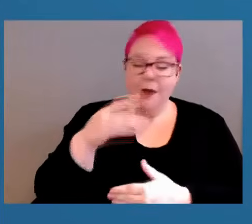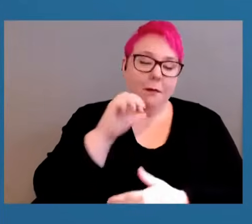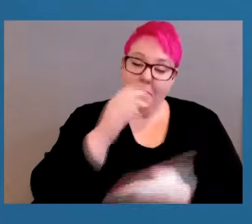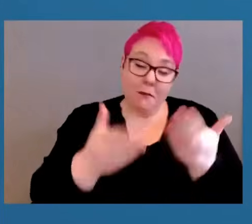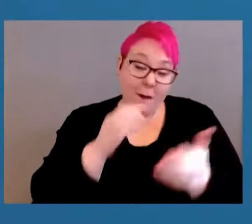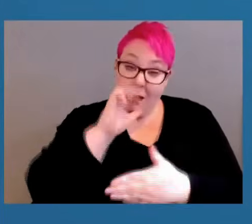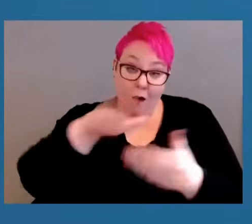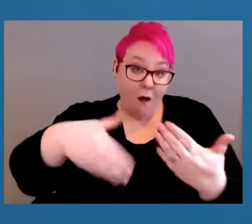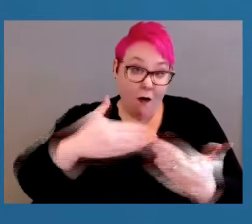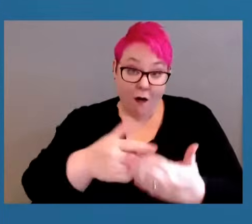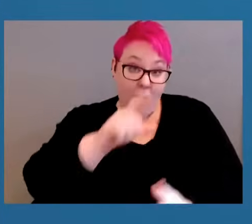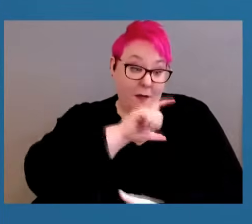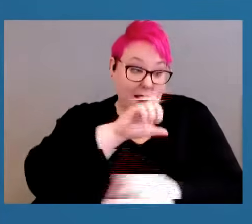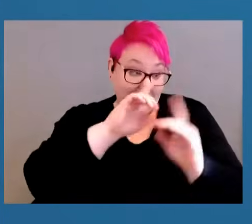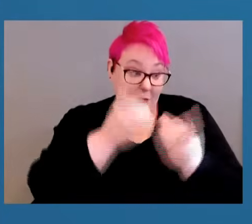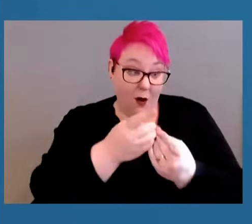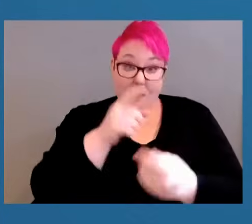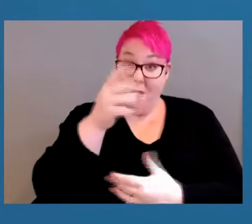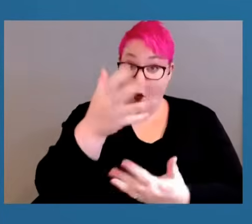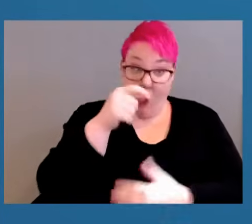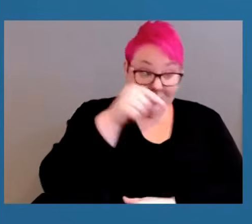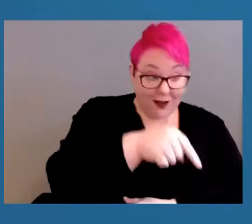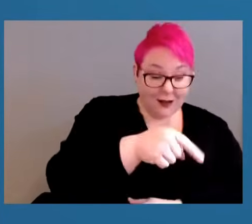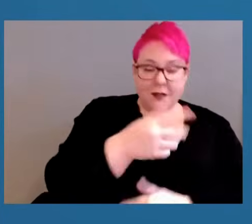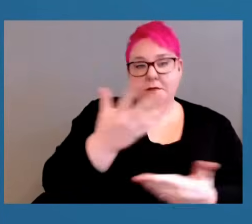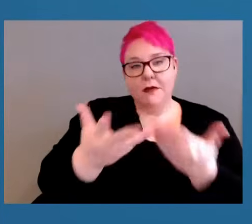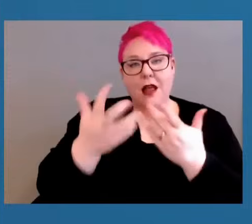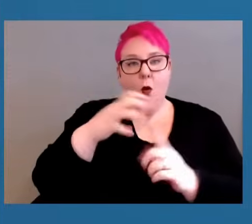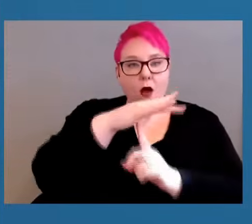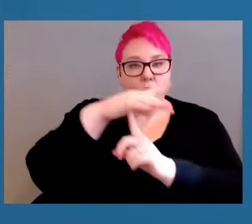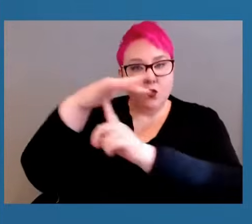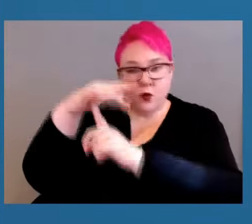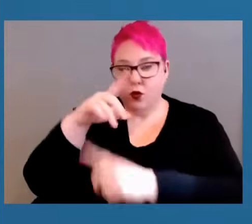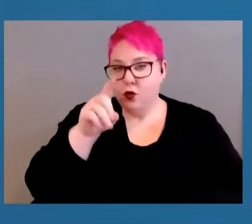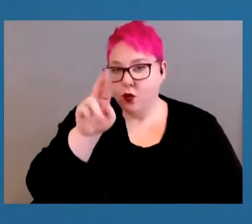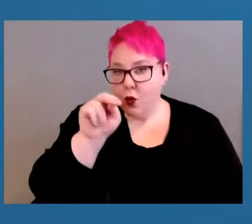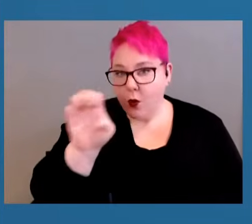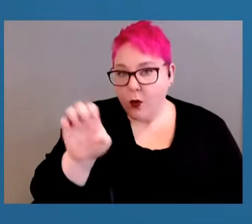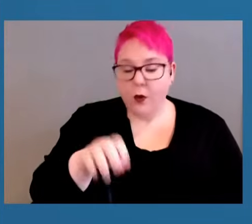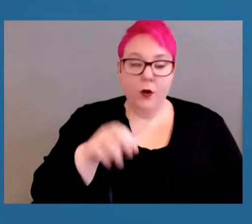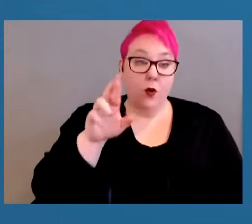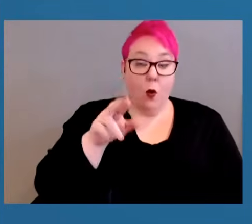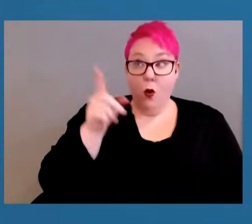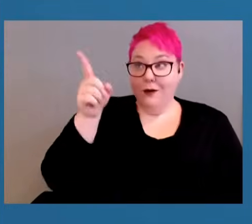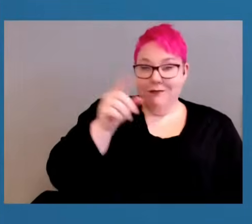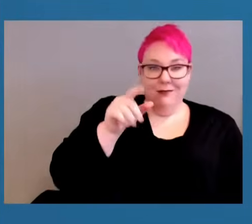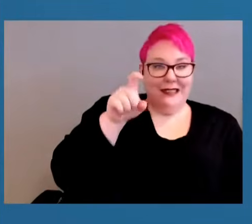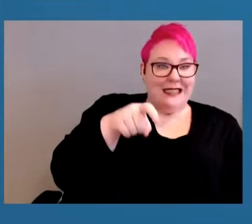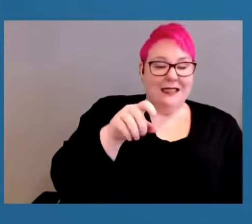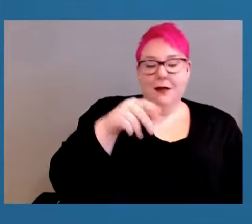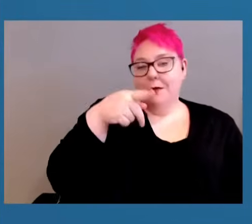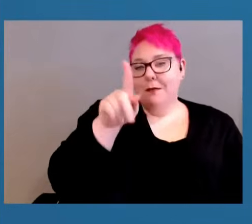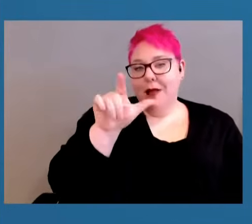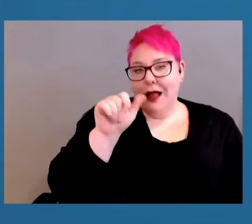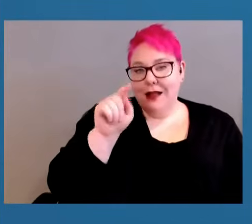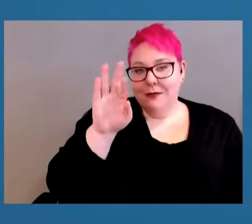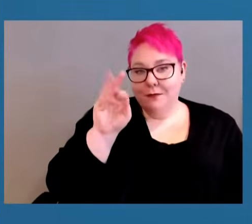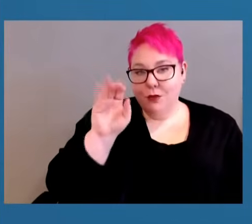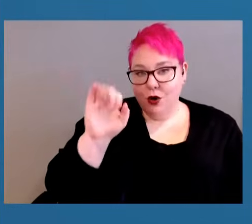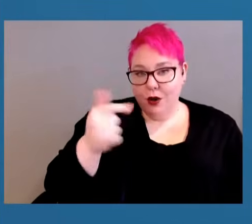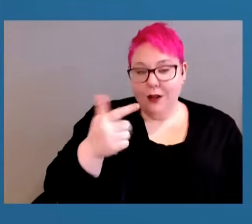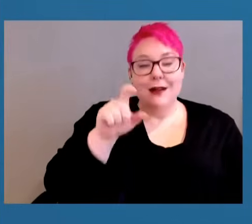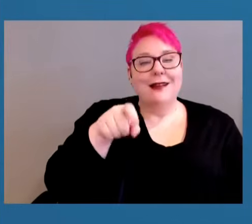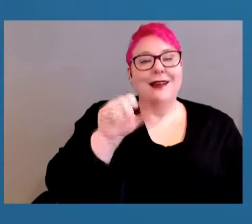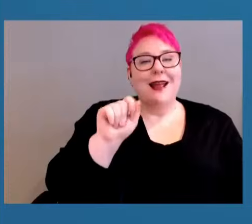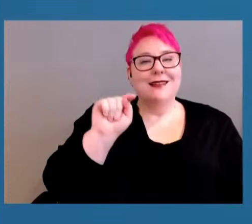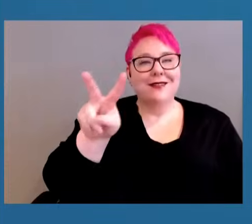they want drones. Or they might need, as I was up in Plattsburgh, they need ATV vehicles to go into the woods and help find people who are